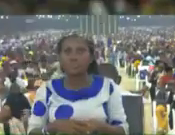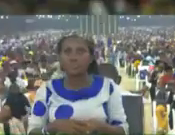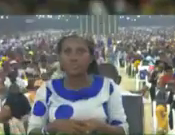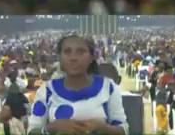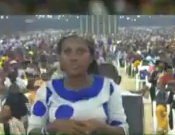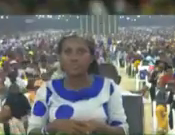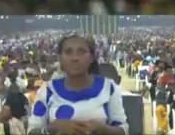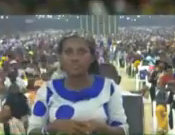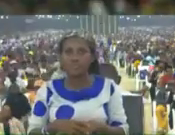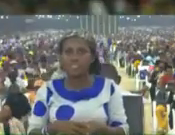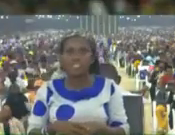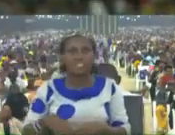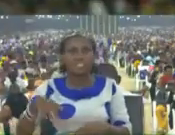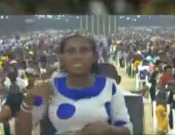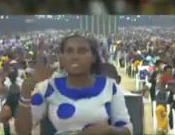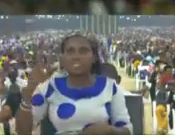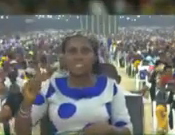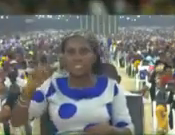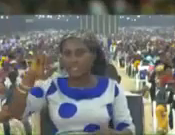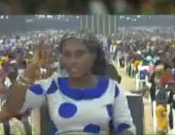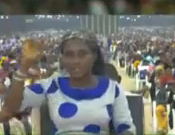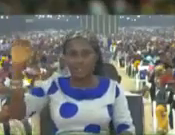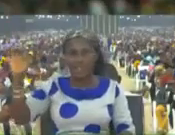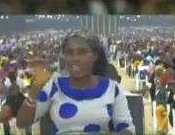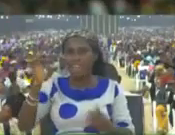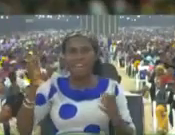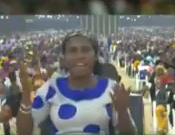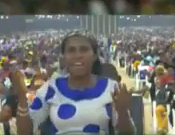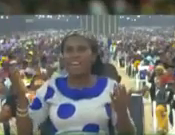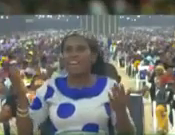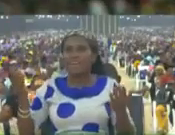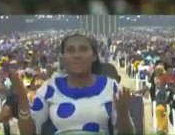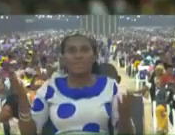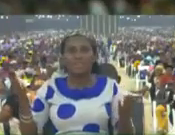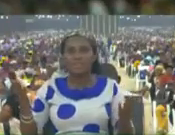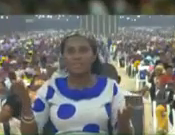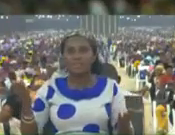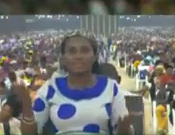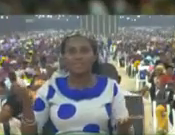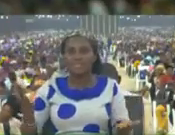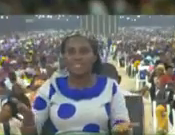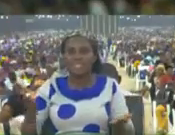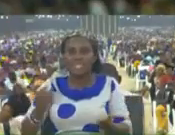the ever-present help in the time of trouble stepped in.